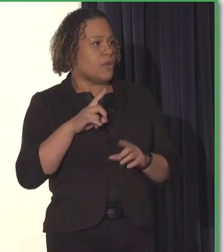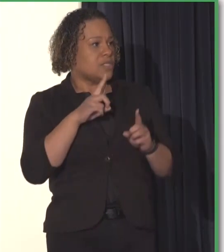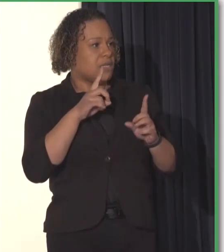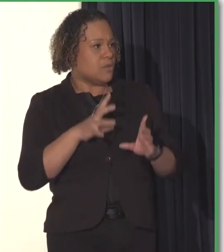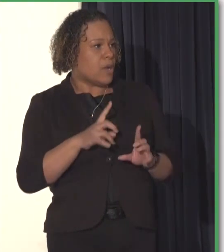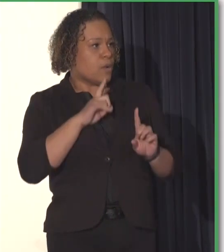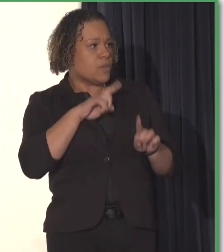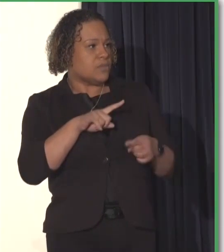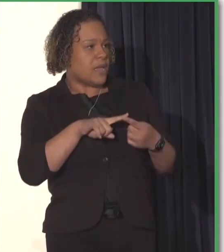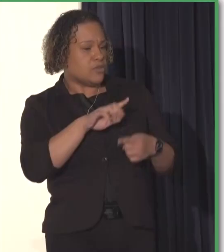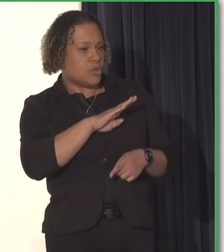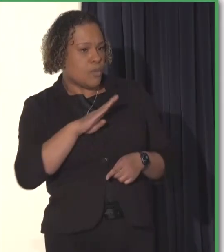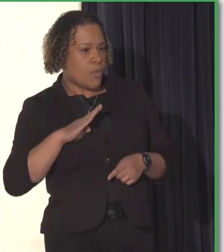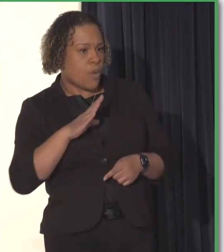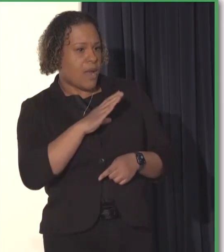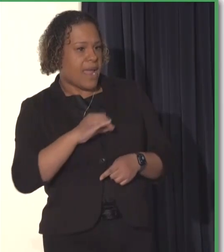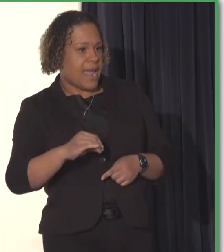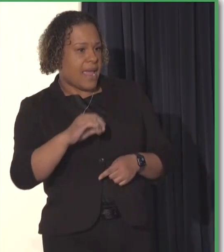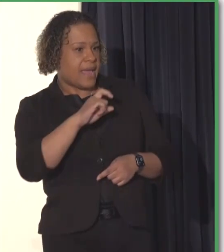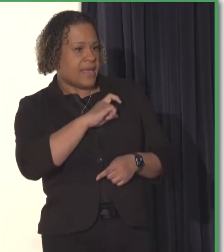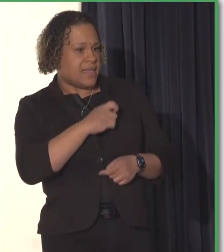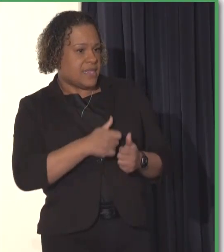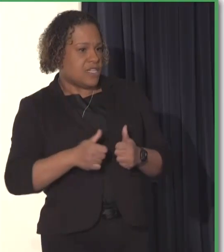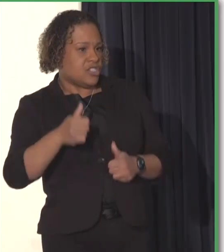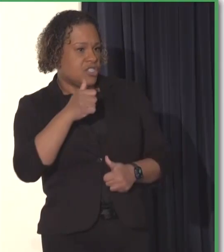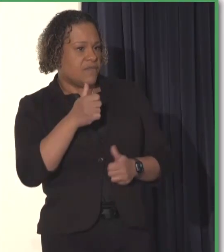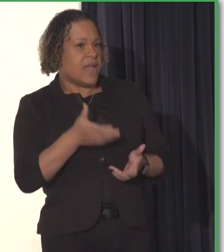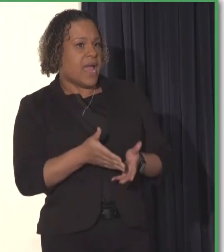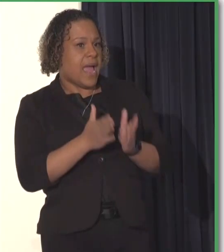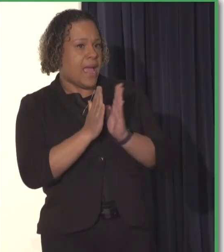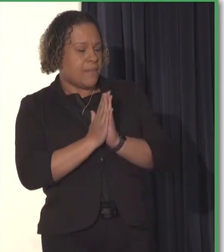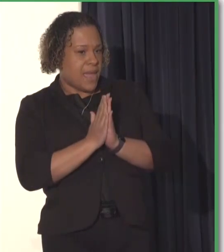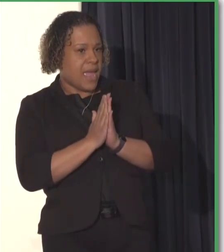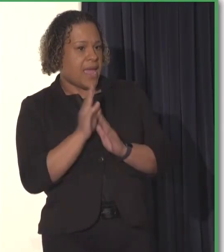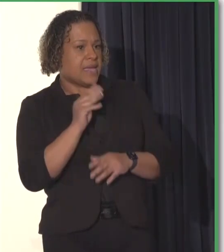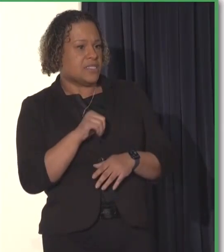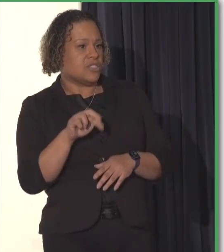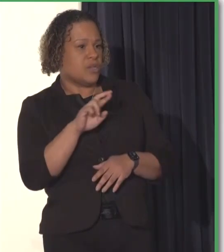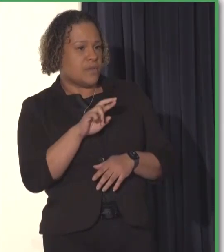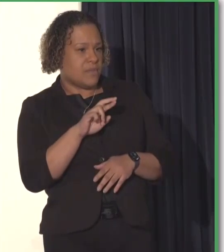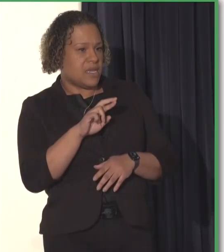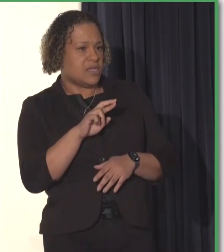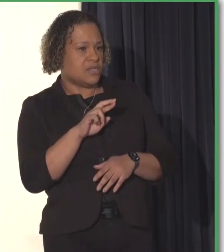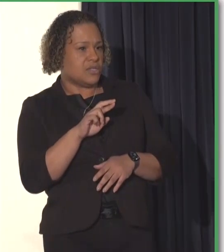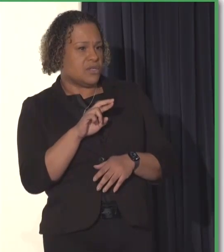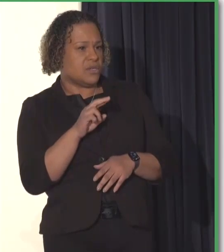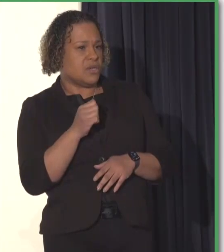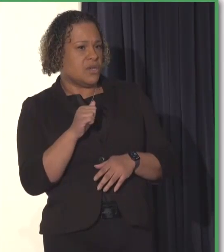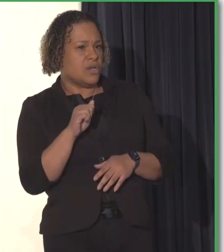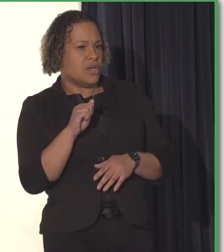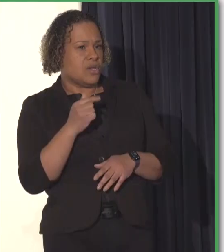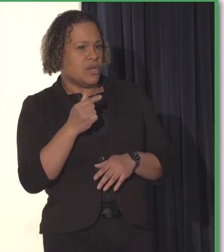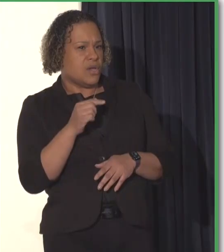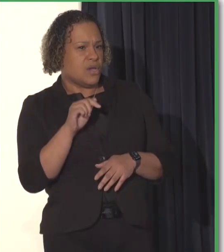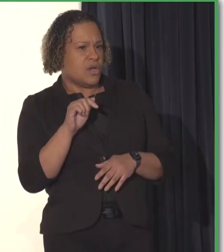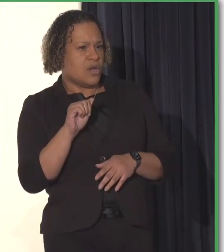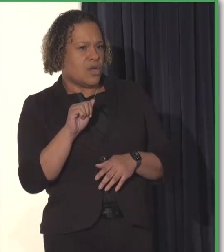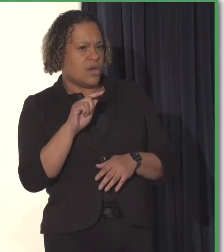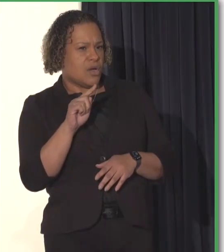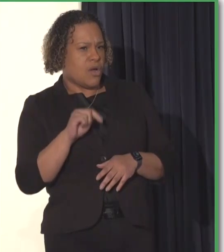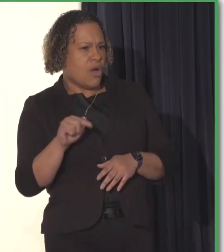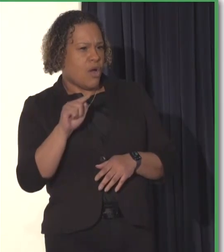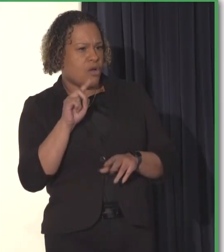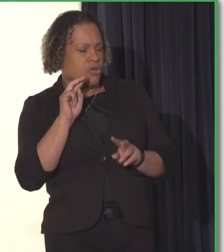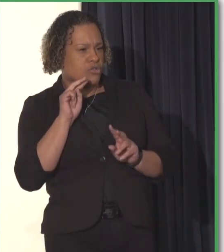Asking Mr. Goss to look into Okay. that matter. Okay. The charter language specifically. Okay. Yes, Commissioner. The board does